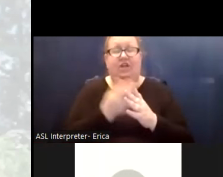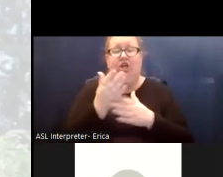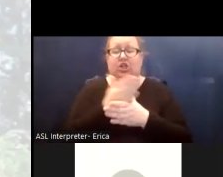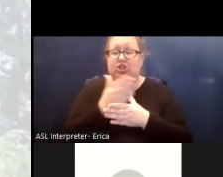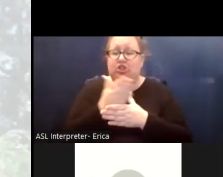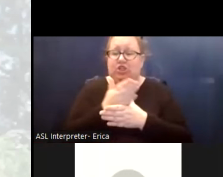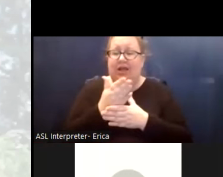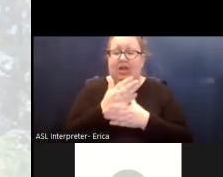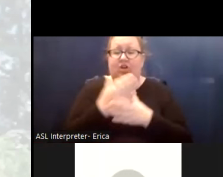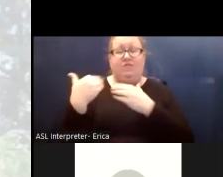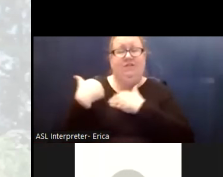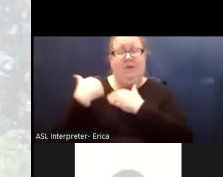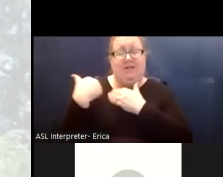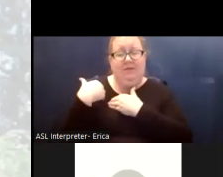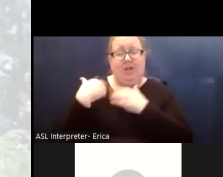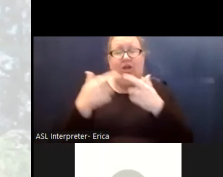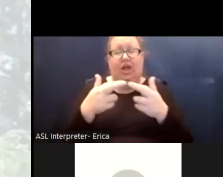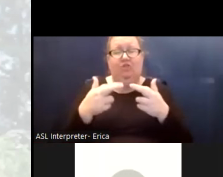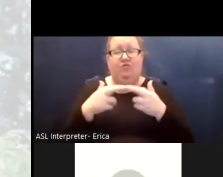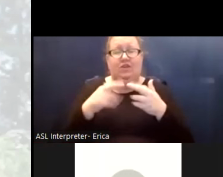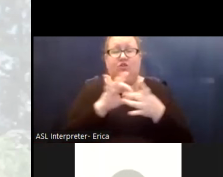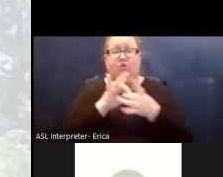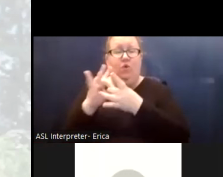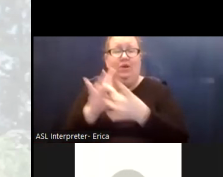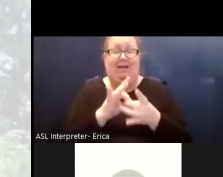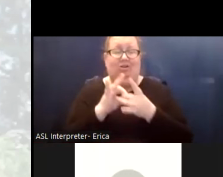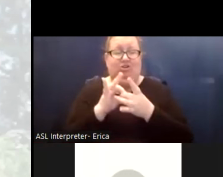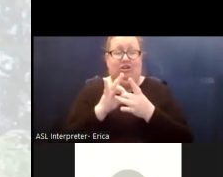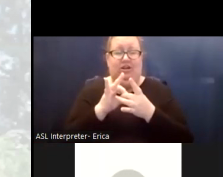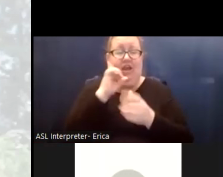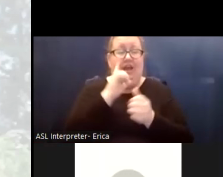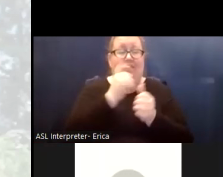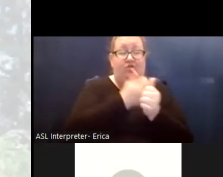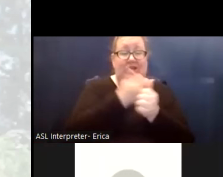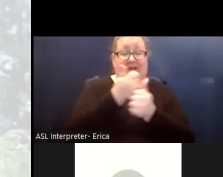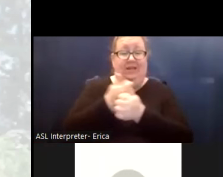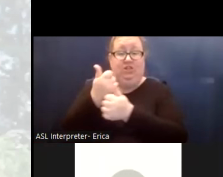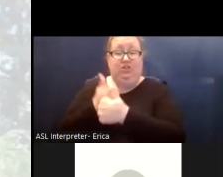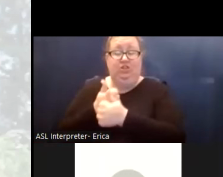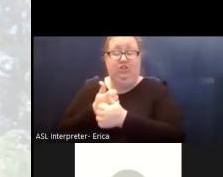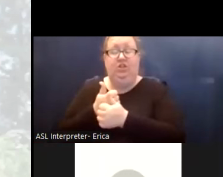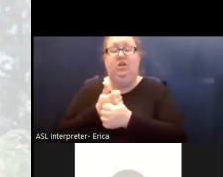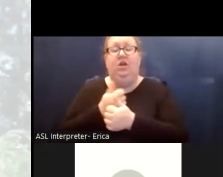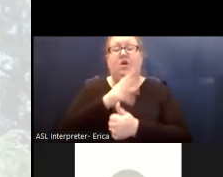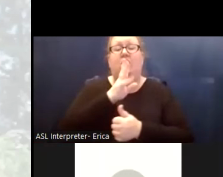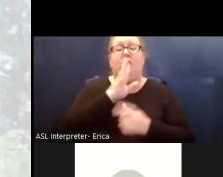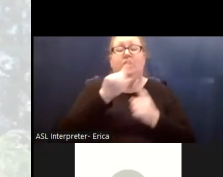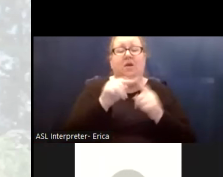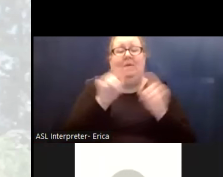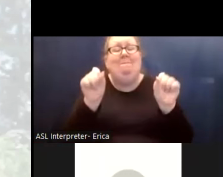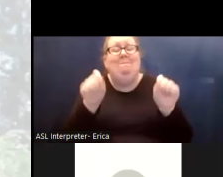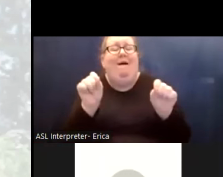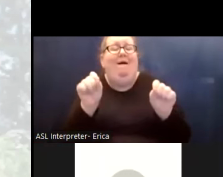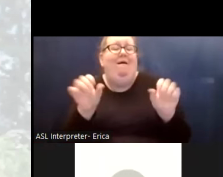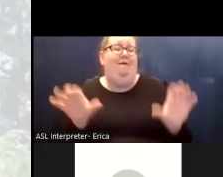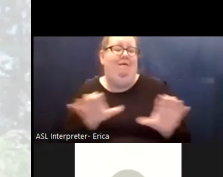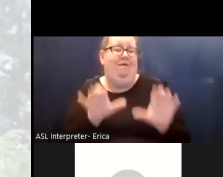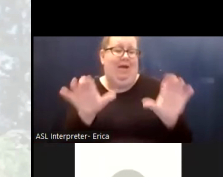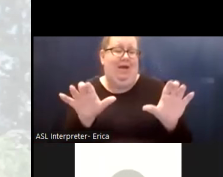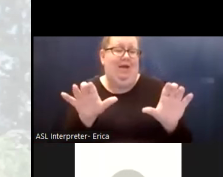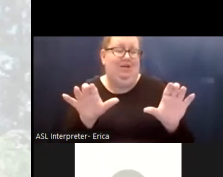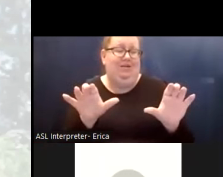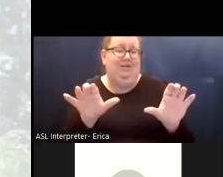regional coordination. And for each of the scenarios, we're going to talk about possible actions that can be